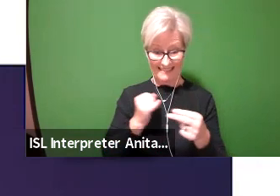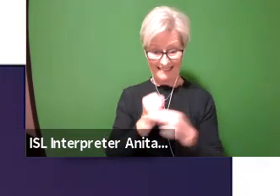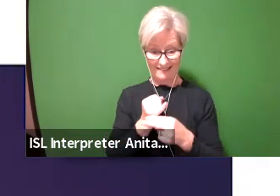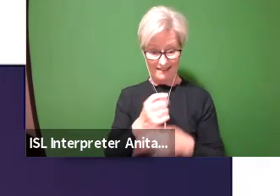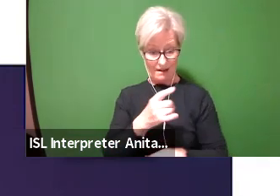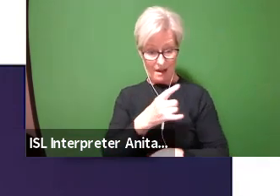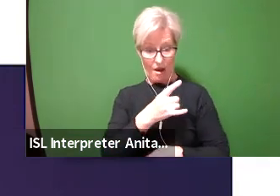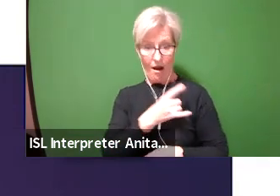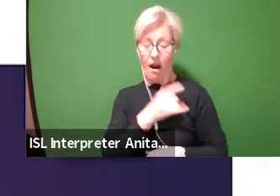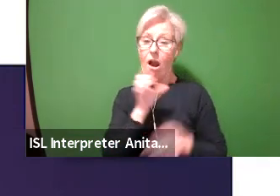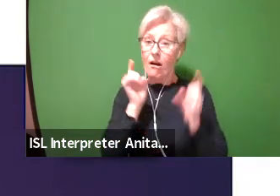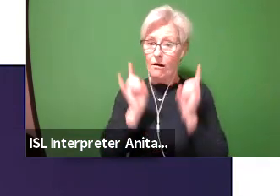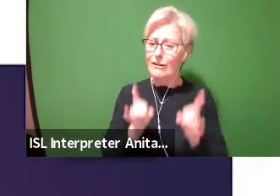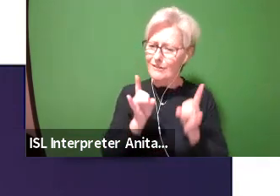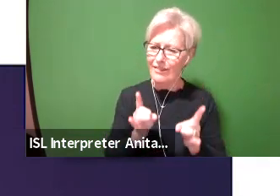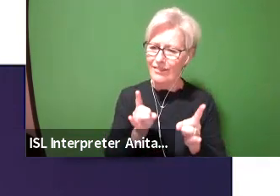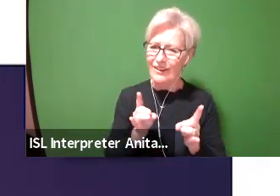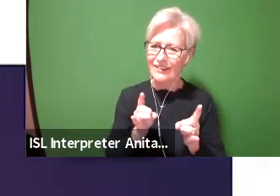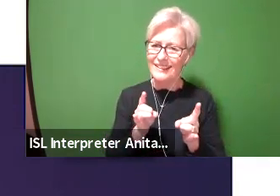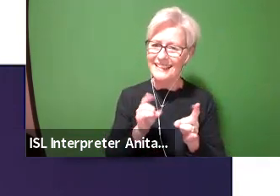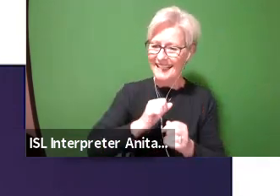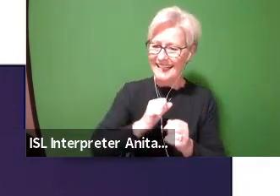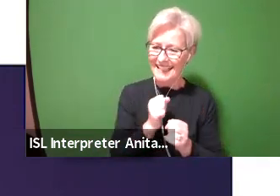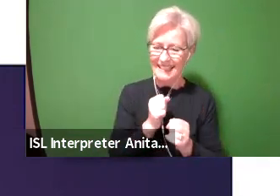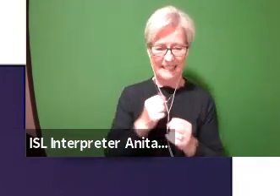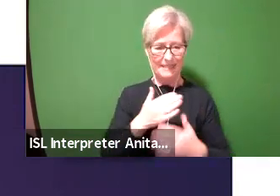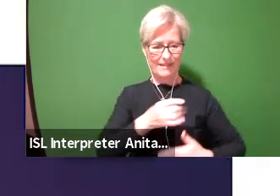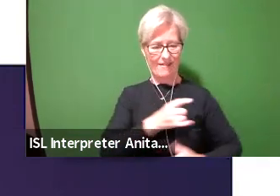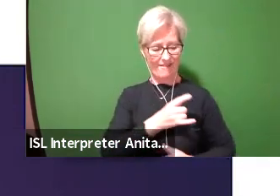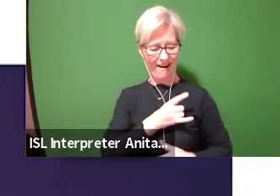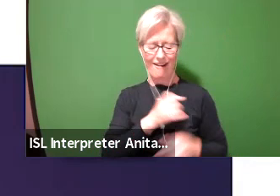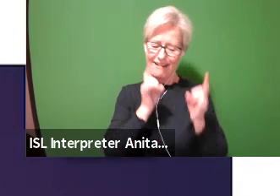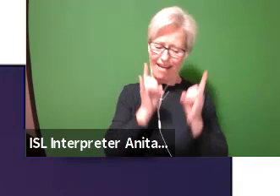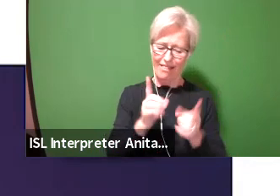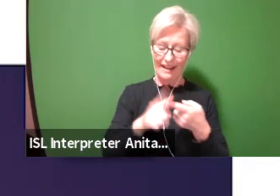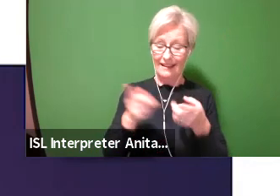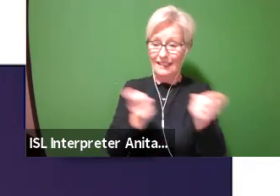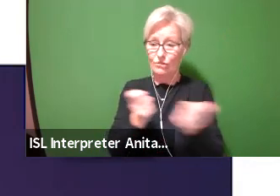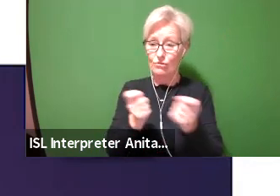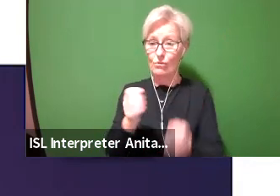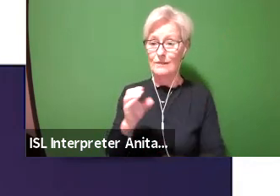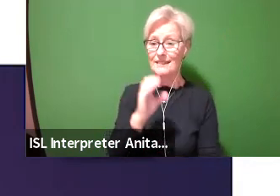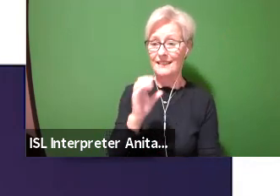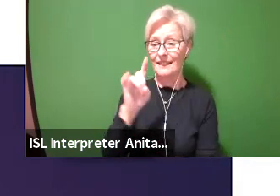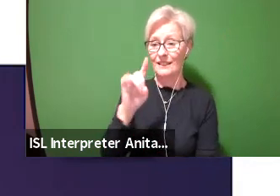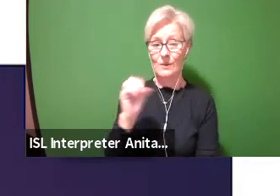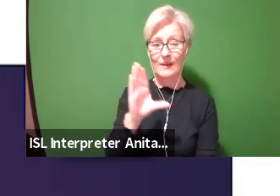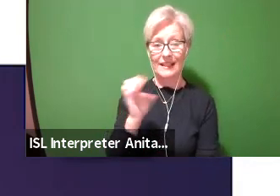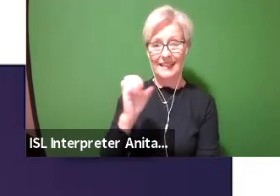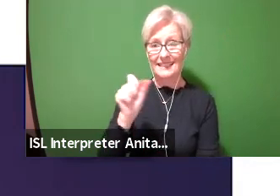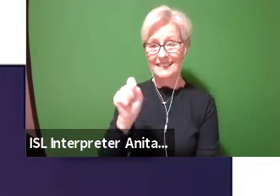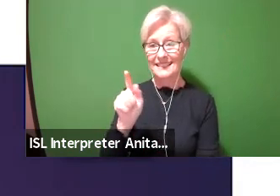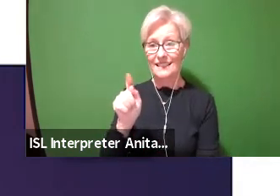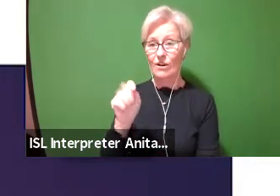the vessels healthy and pliant and controls our cholesterol. Finally, estrogen boosts our mood. It